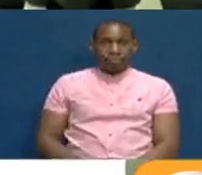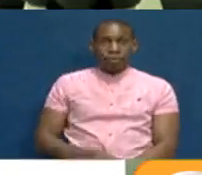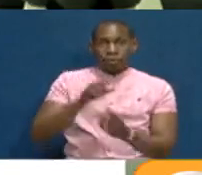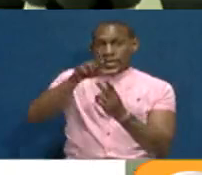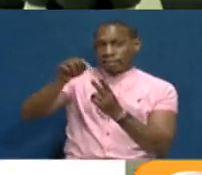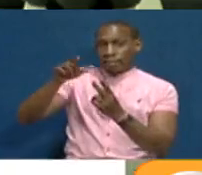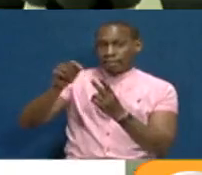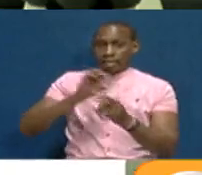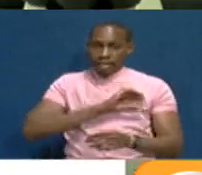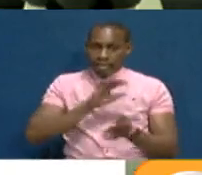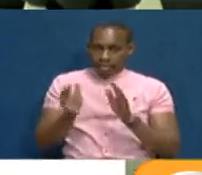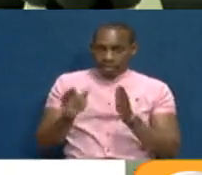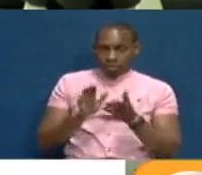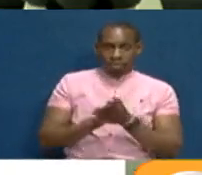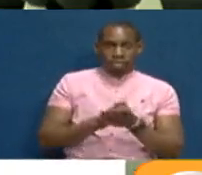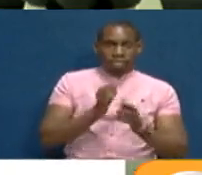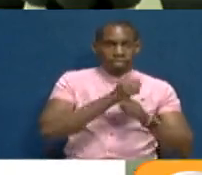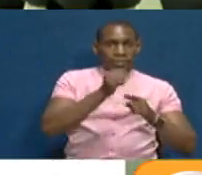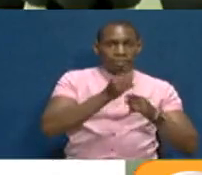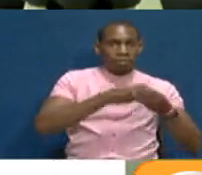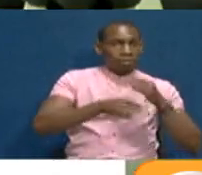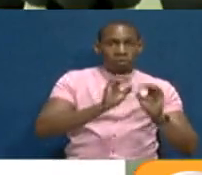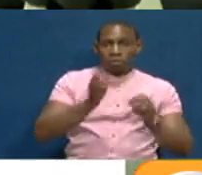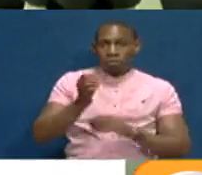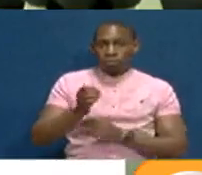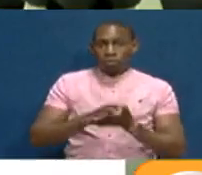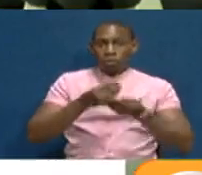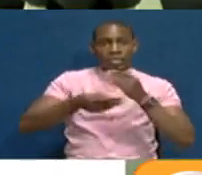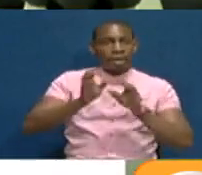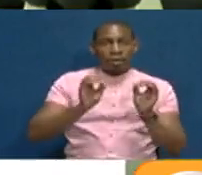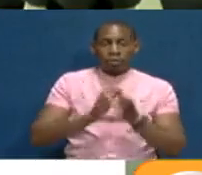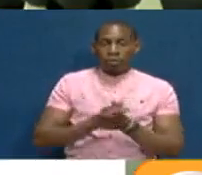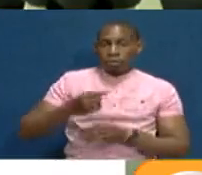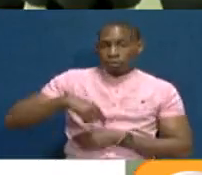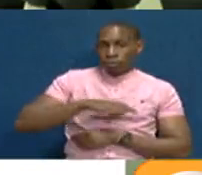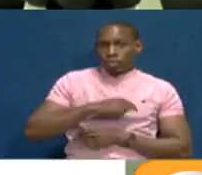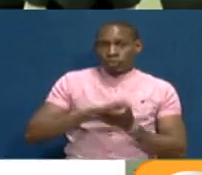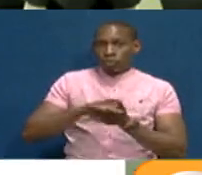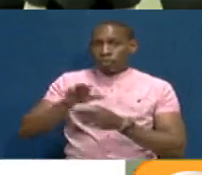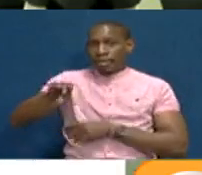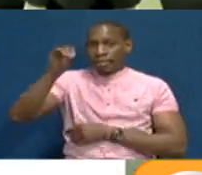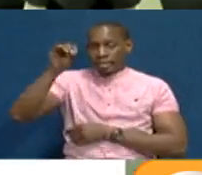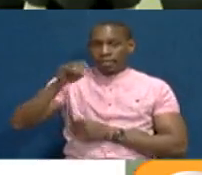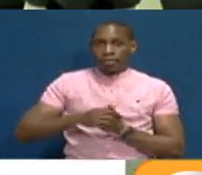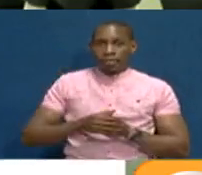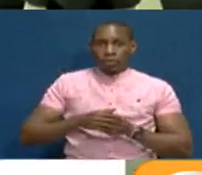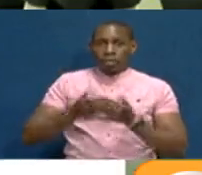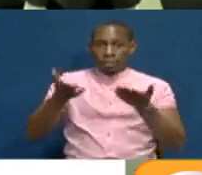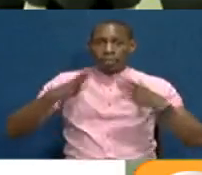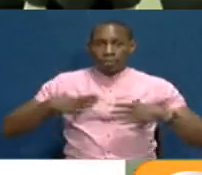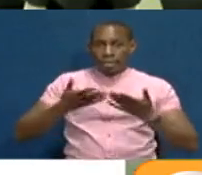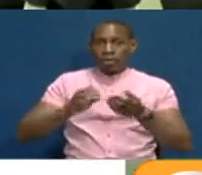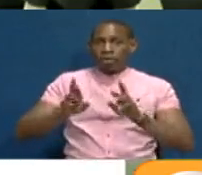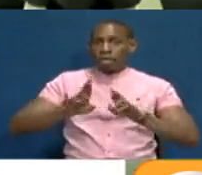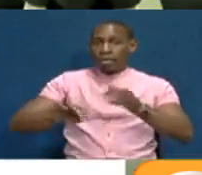the characteristics. Sperms are not sold, all right? We don't buy them. We find young people who can